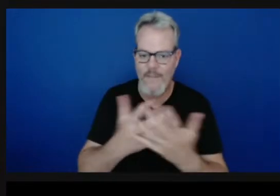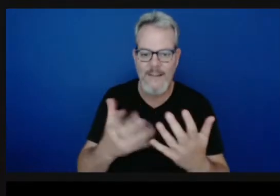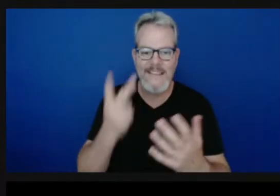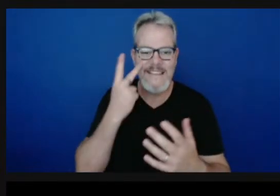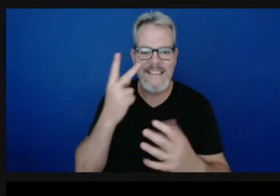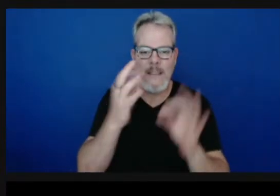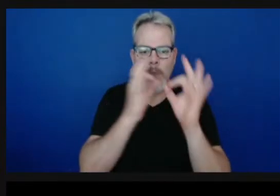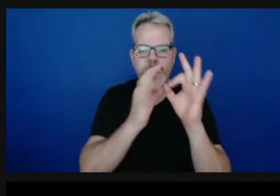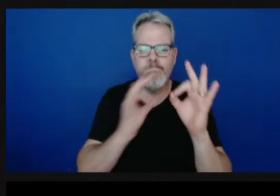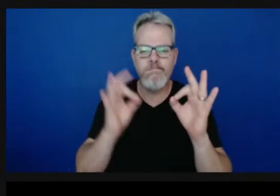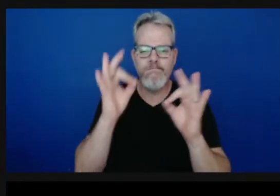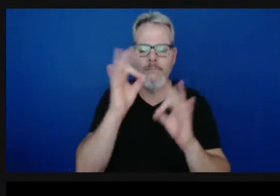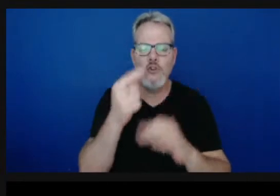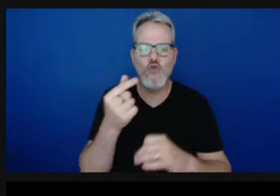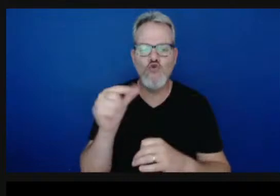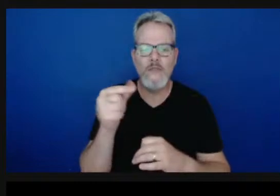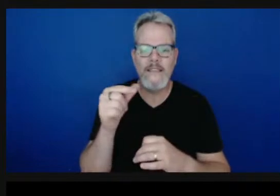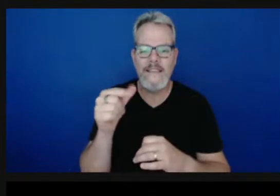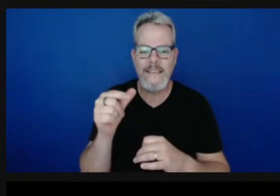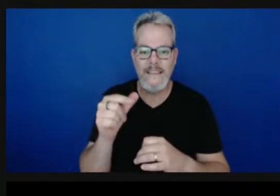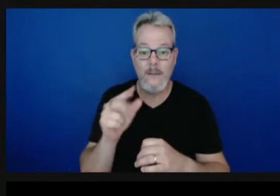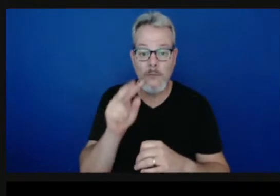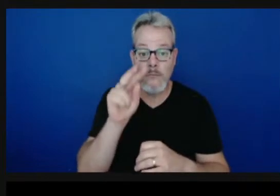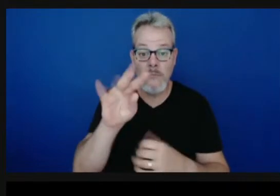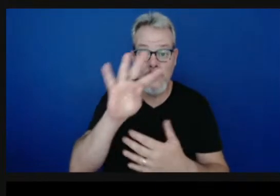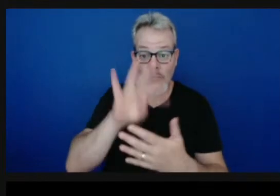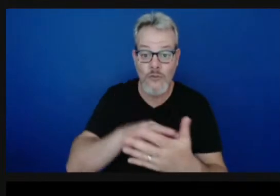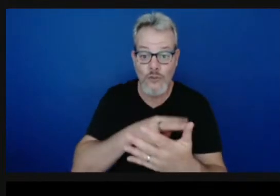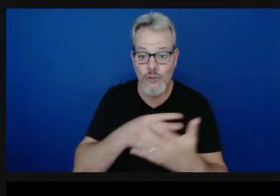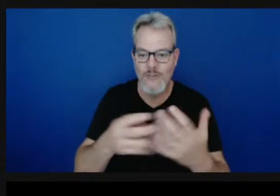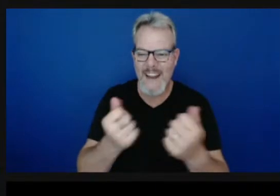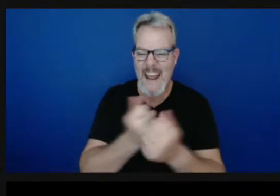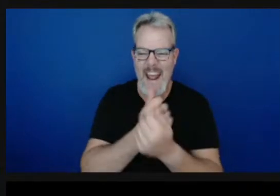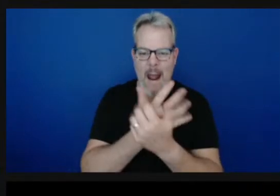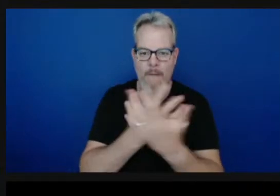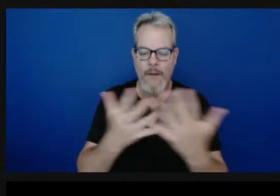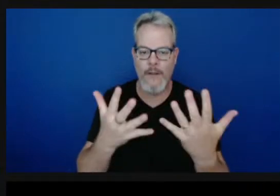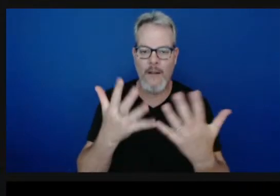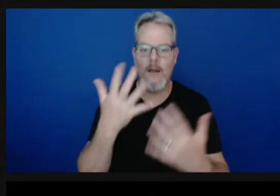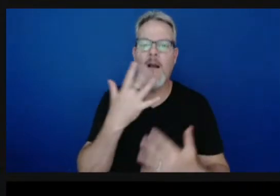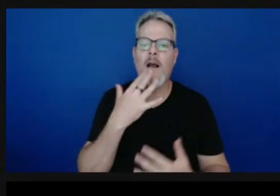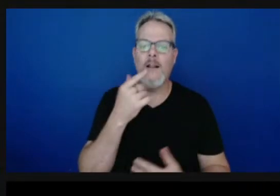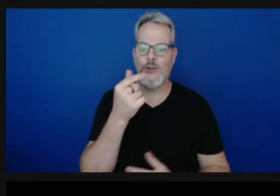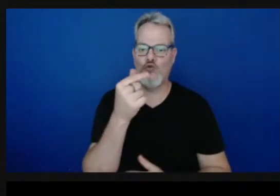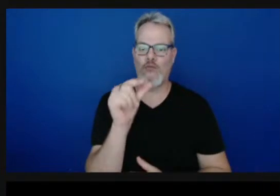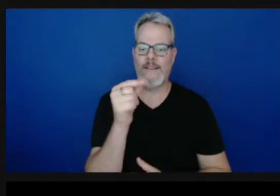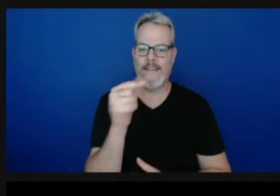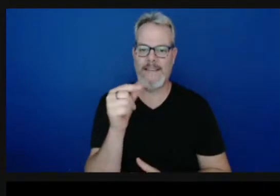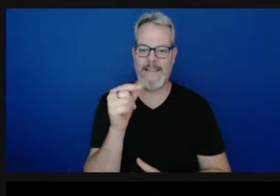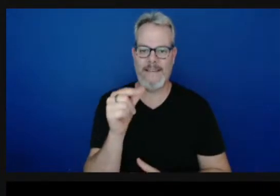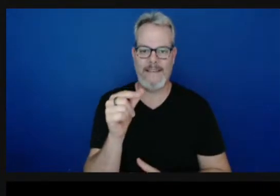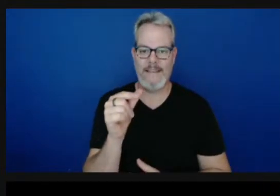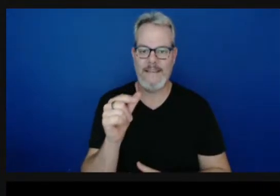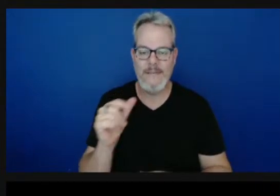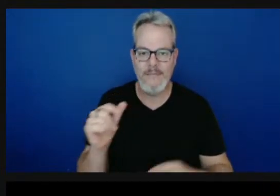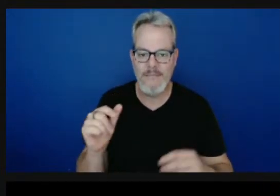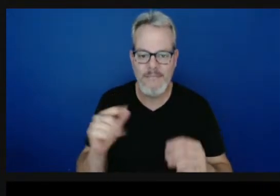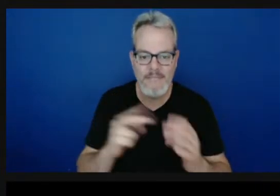And looking at our charts, everything is in the green for the record here. Still noting that there are some